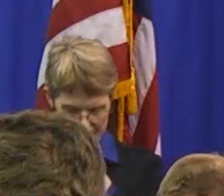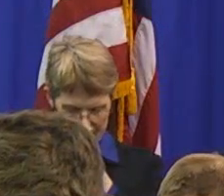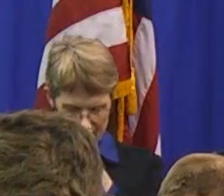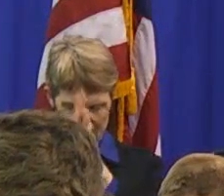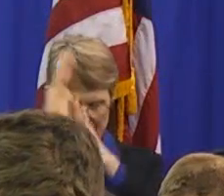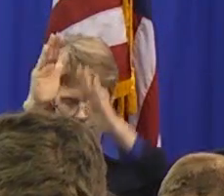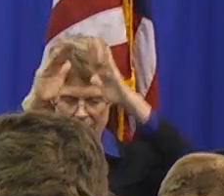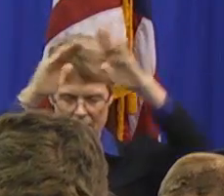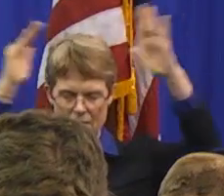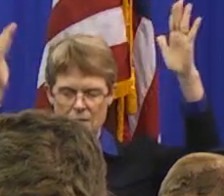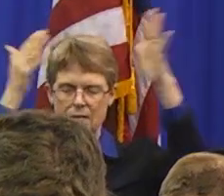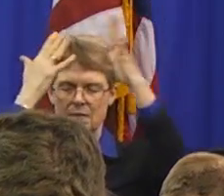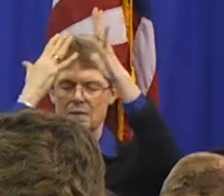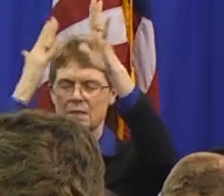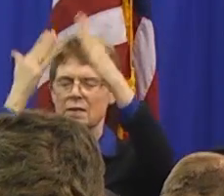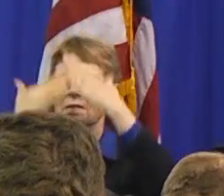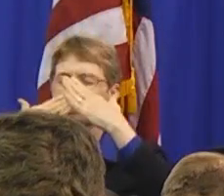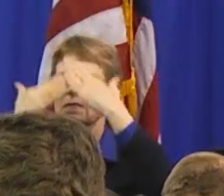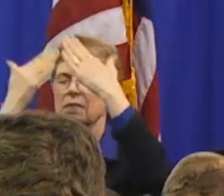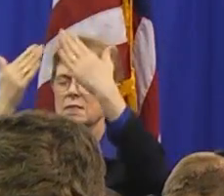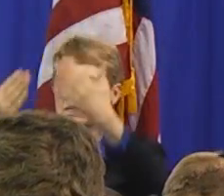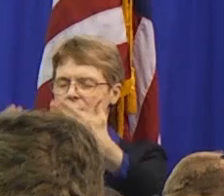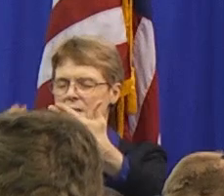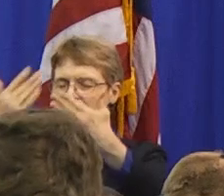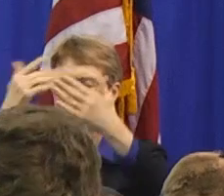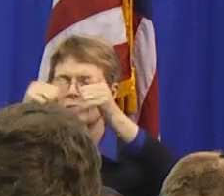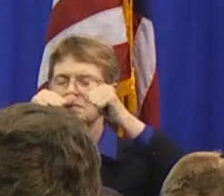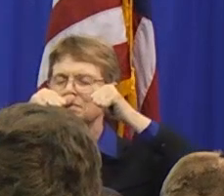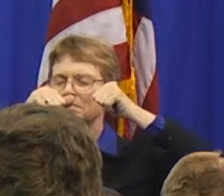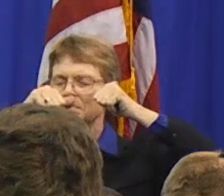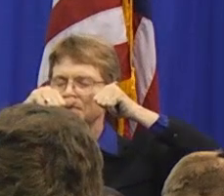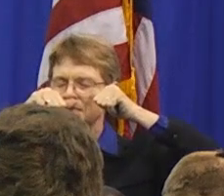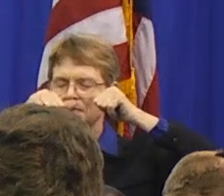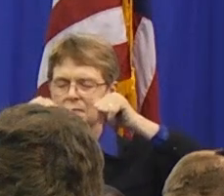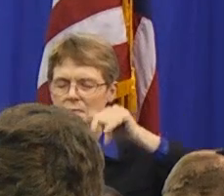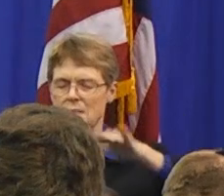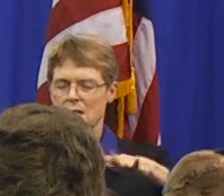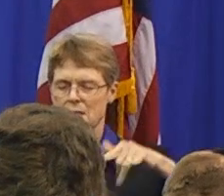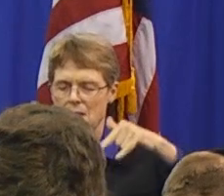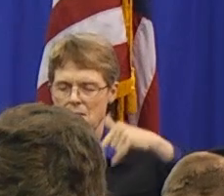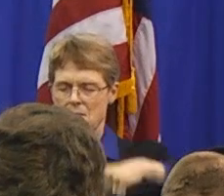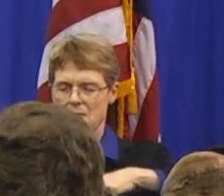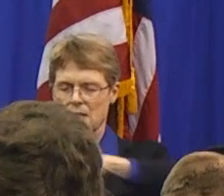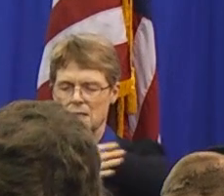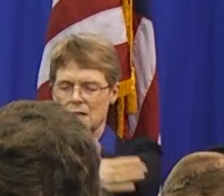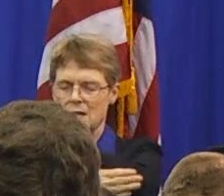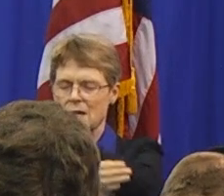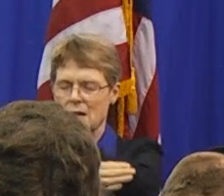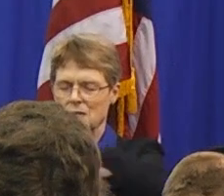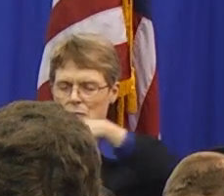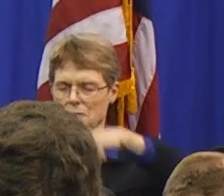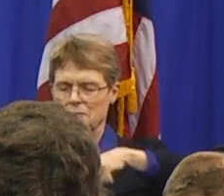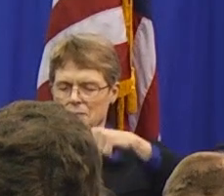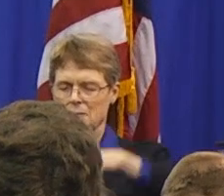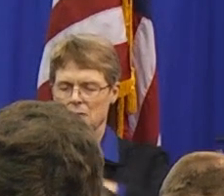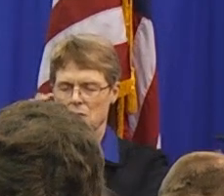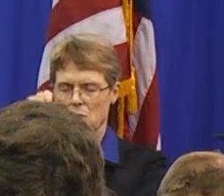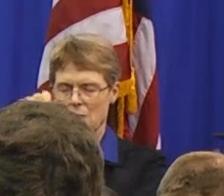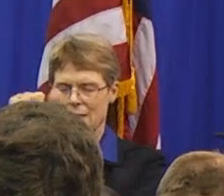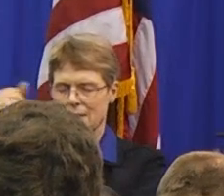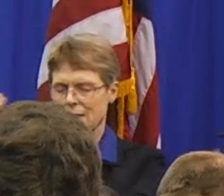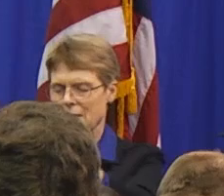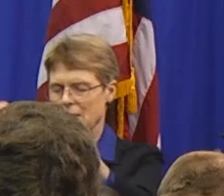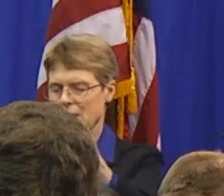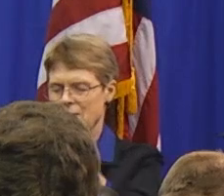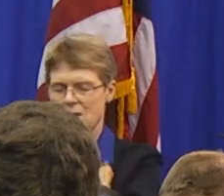Heavenly Father, we thank you for the blessings of this nation as you have bestowed upon us so